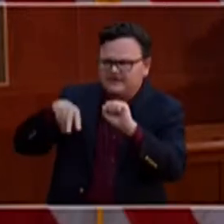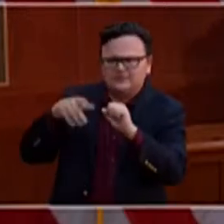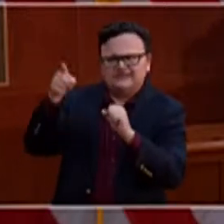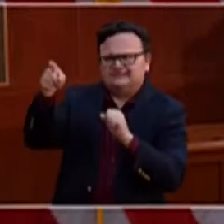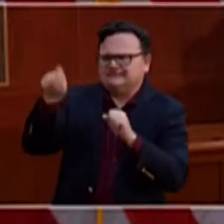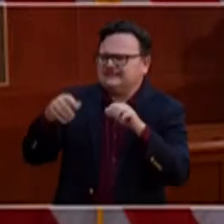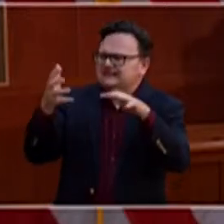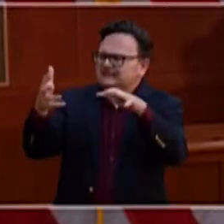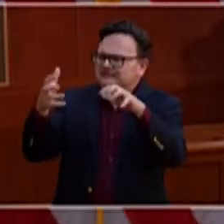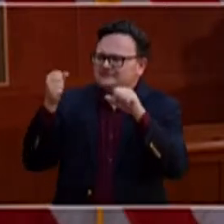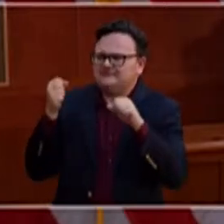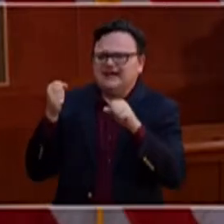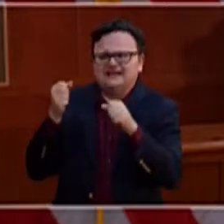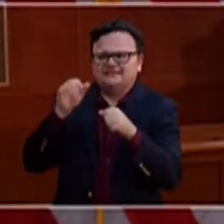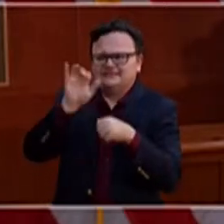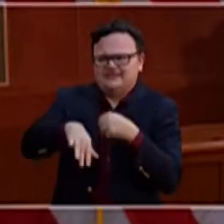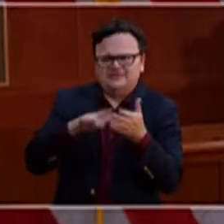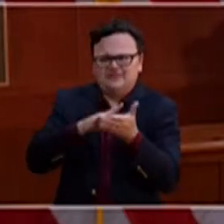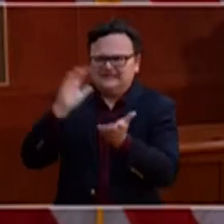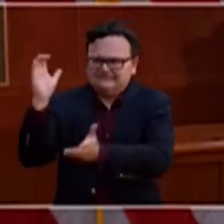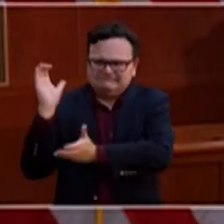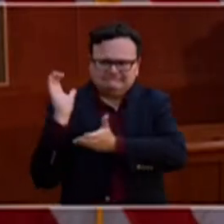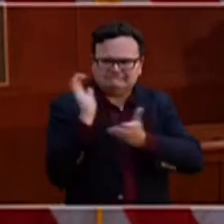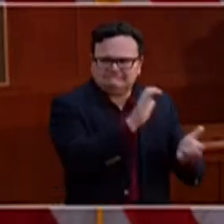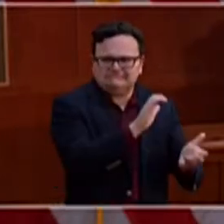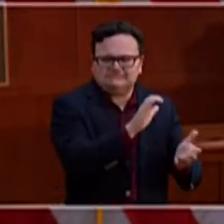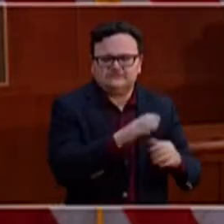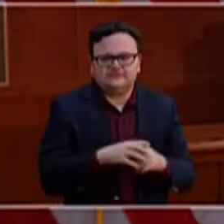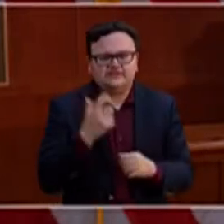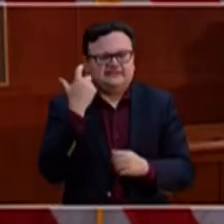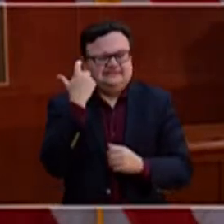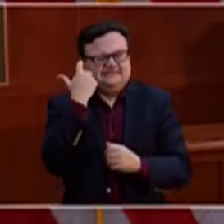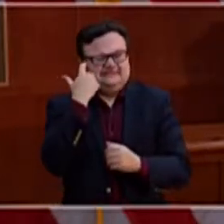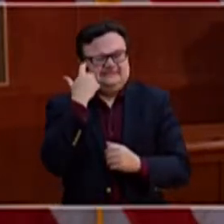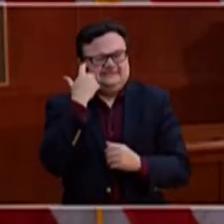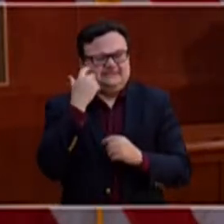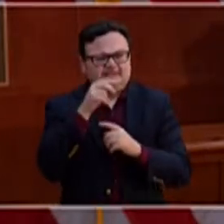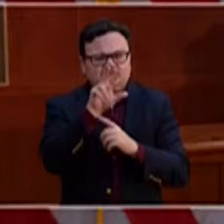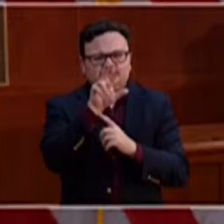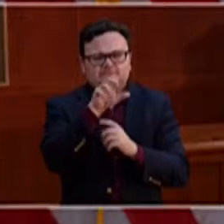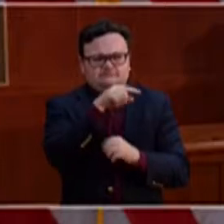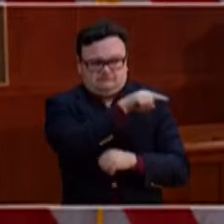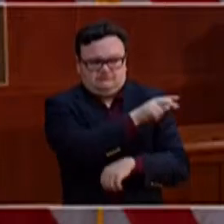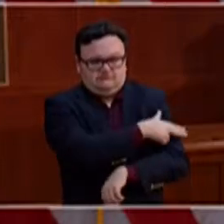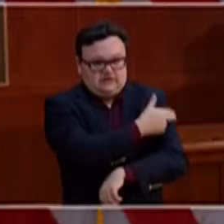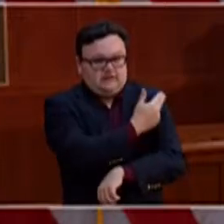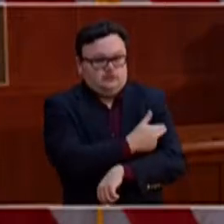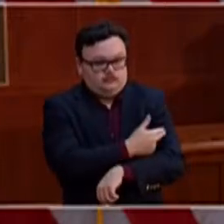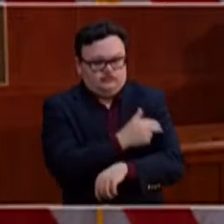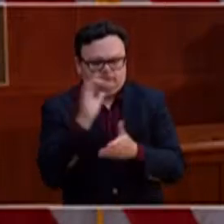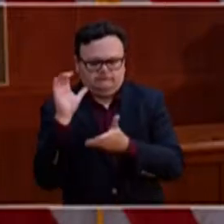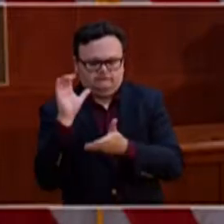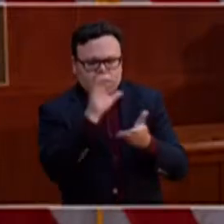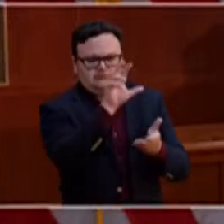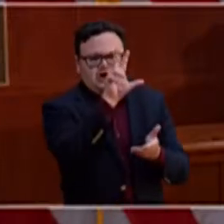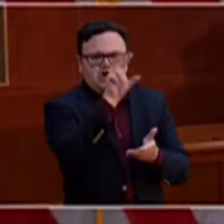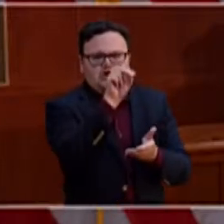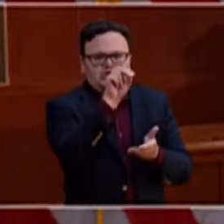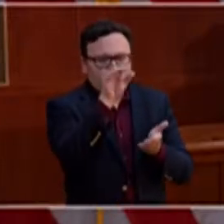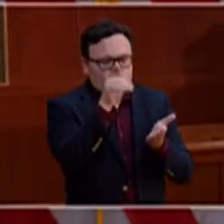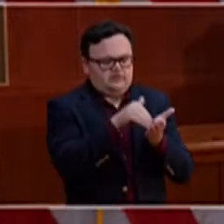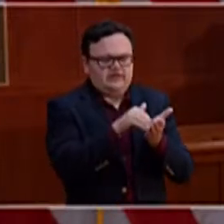it expedited again, and so we just recently received 30,000, or the hospitals recently received 30,000 vials